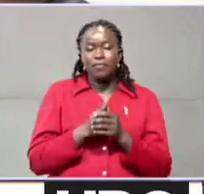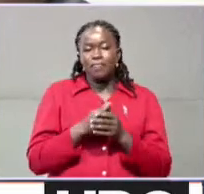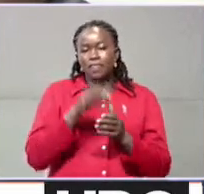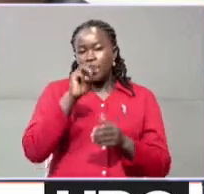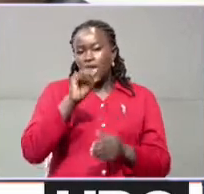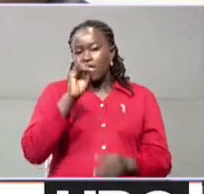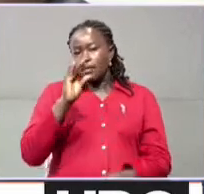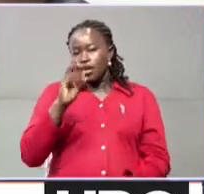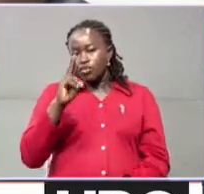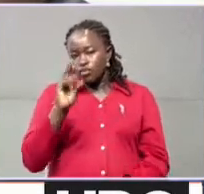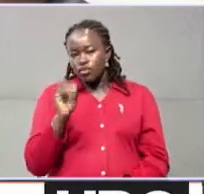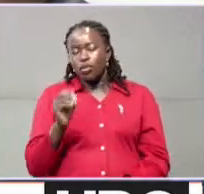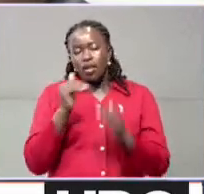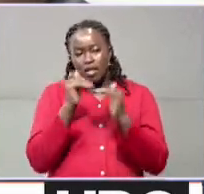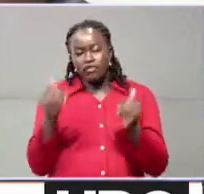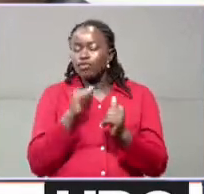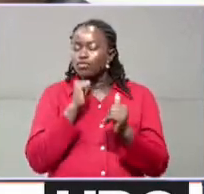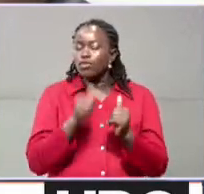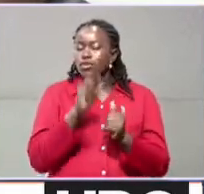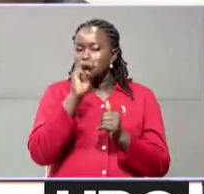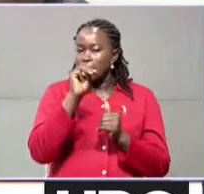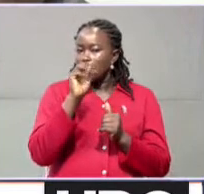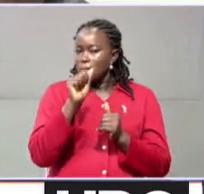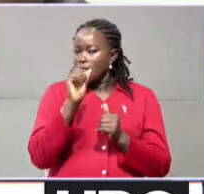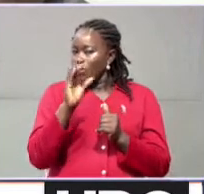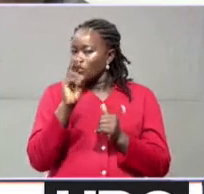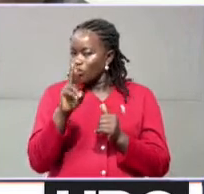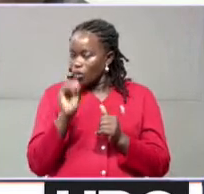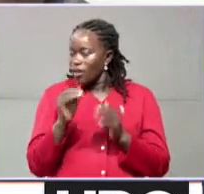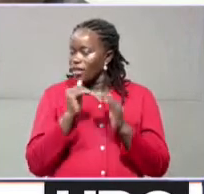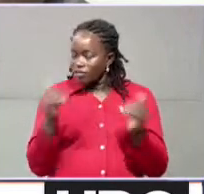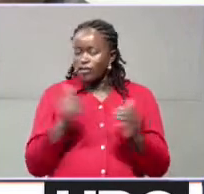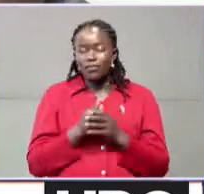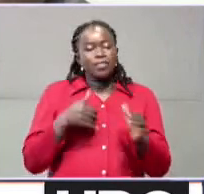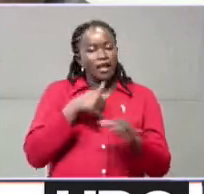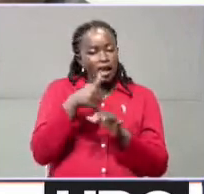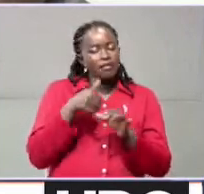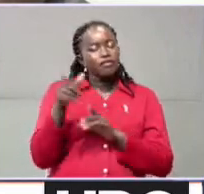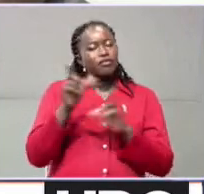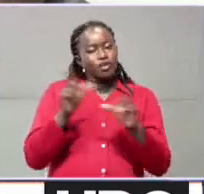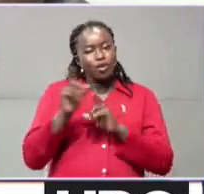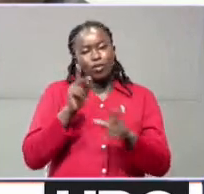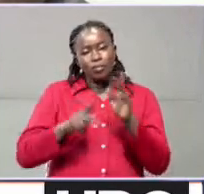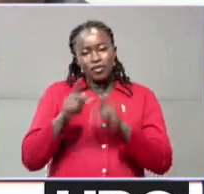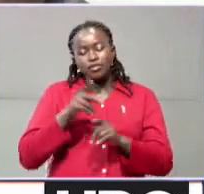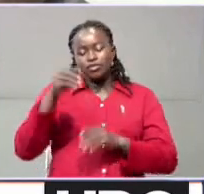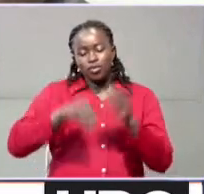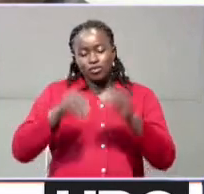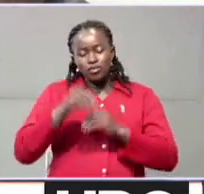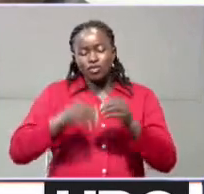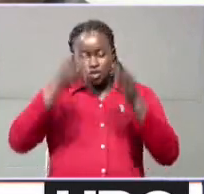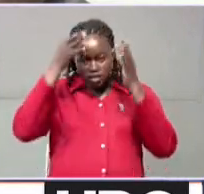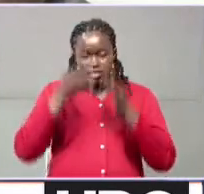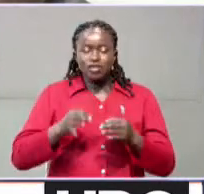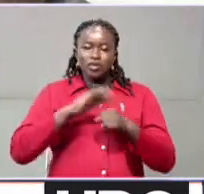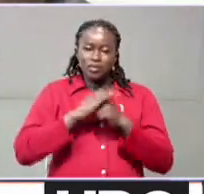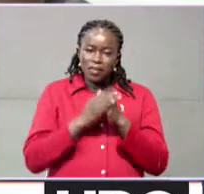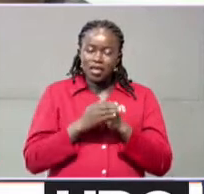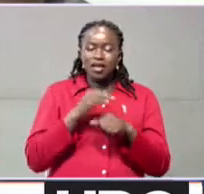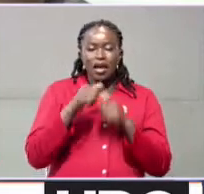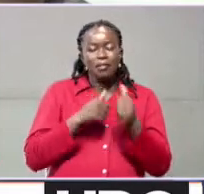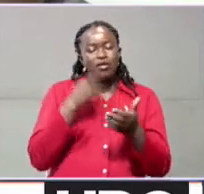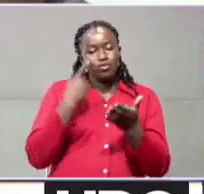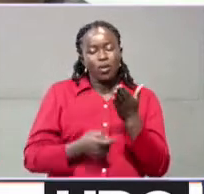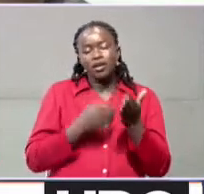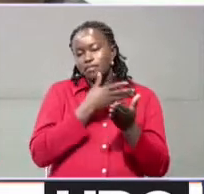level and not macro level by involving the locals to contribute in decision making about what best